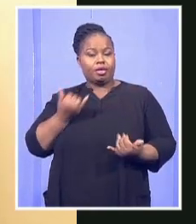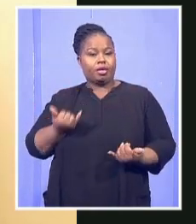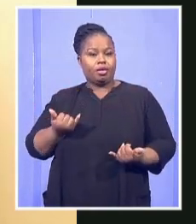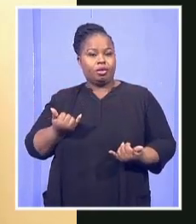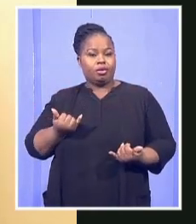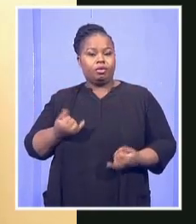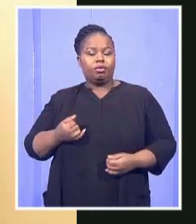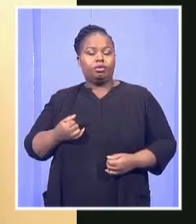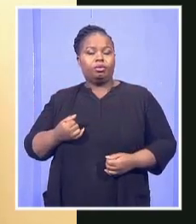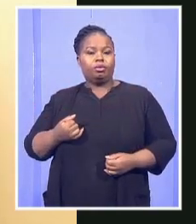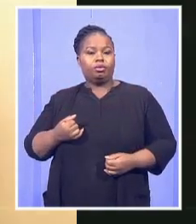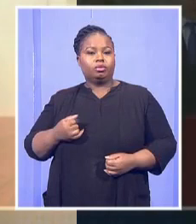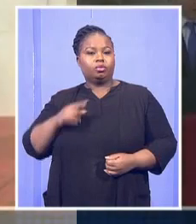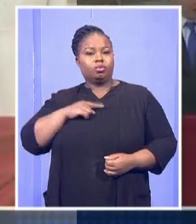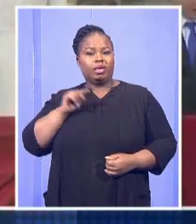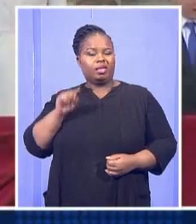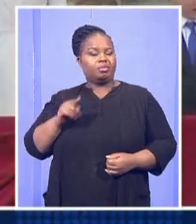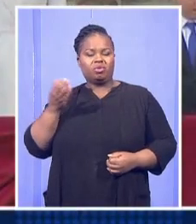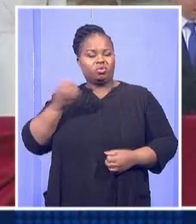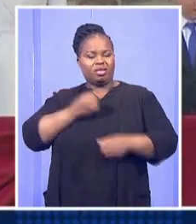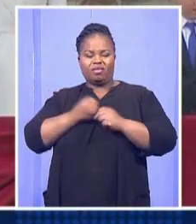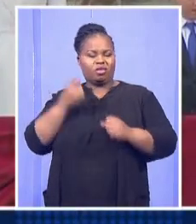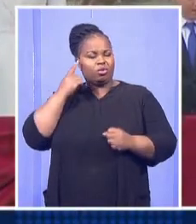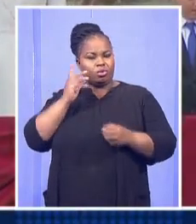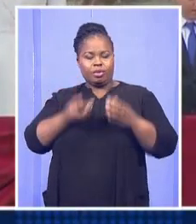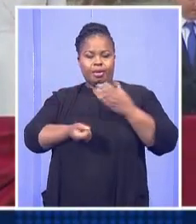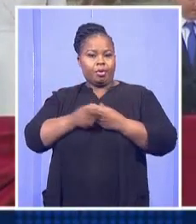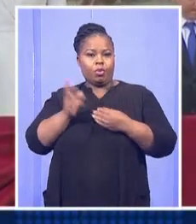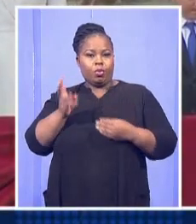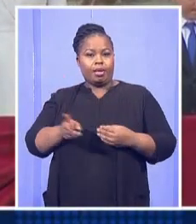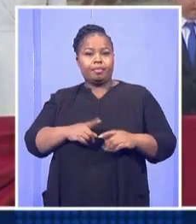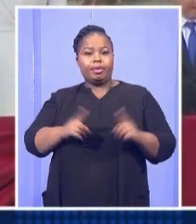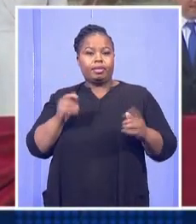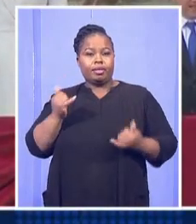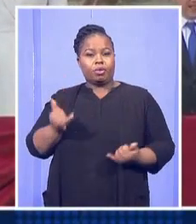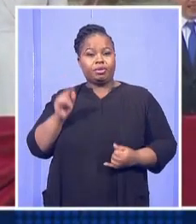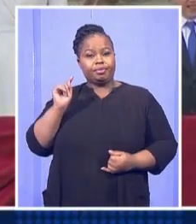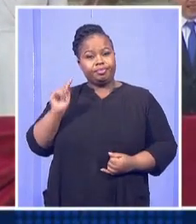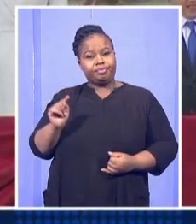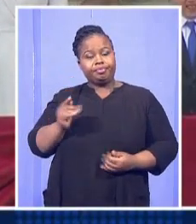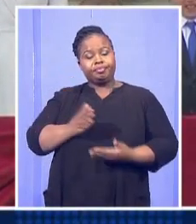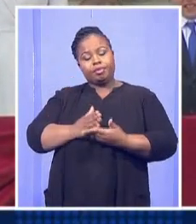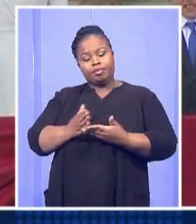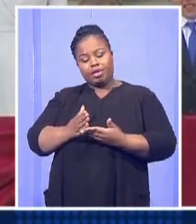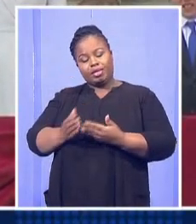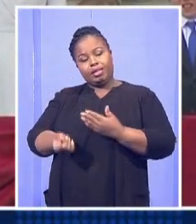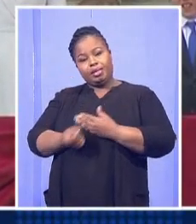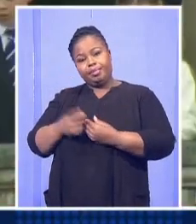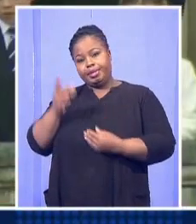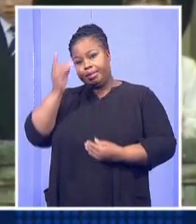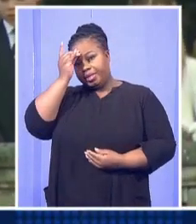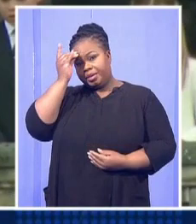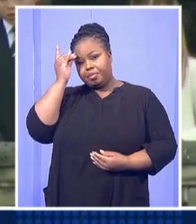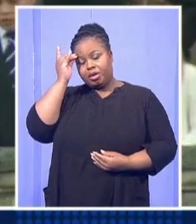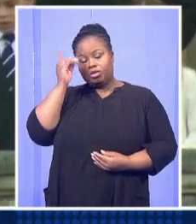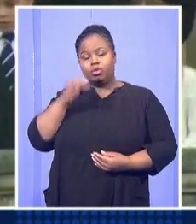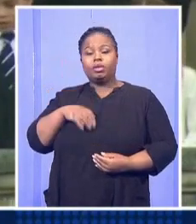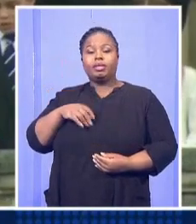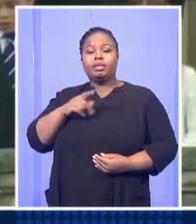slavery was an evil that should never have happened. Now, this partially happened in March when Prince